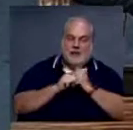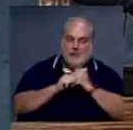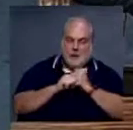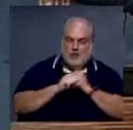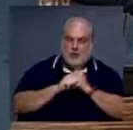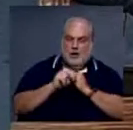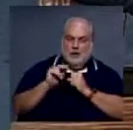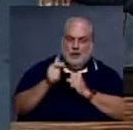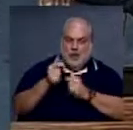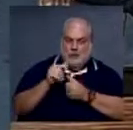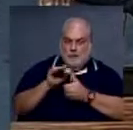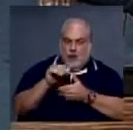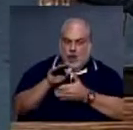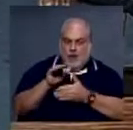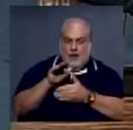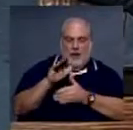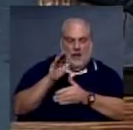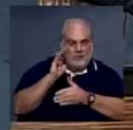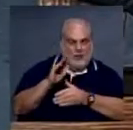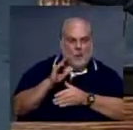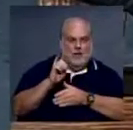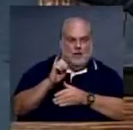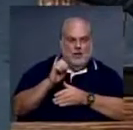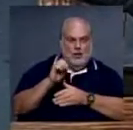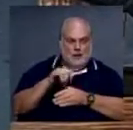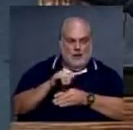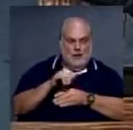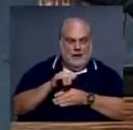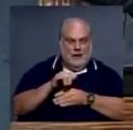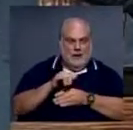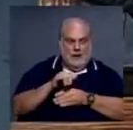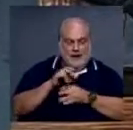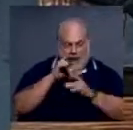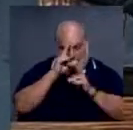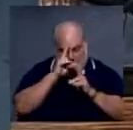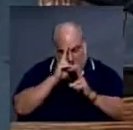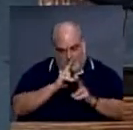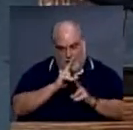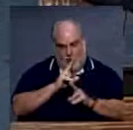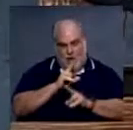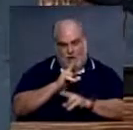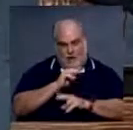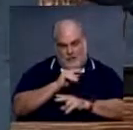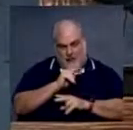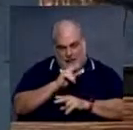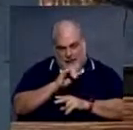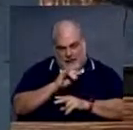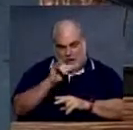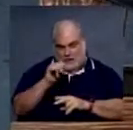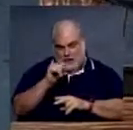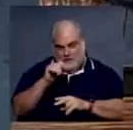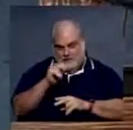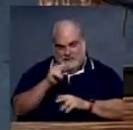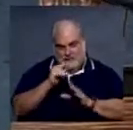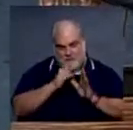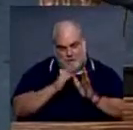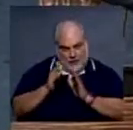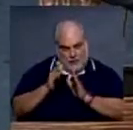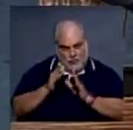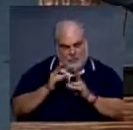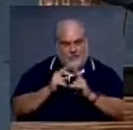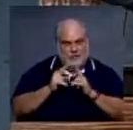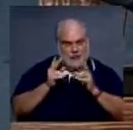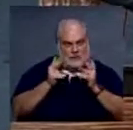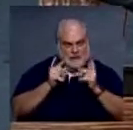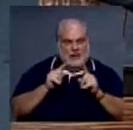do, and that's what they're going to do. And I admire Mandy and Justin and their plan, and I think that they will be very, very